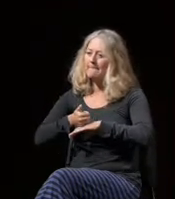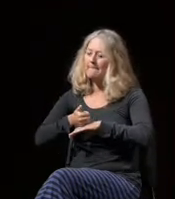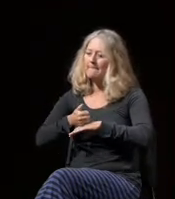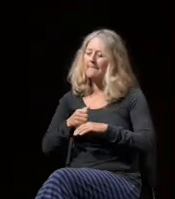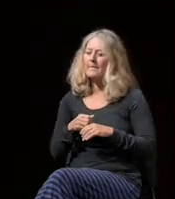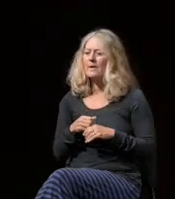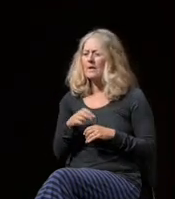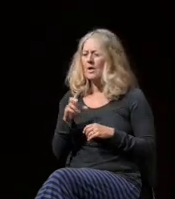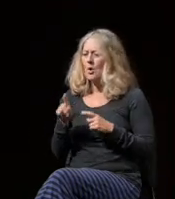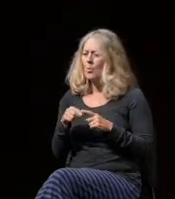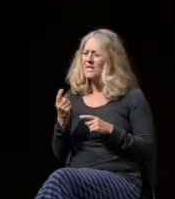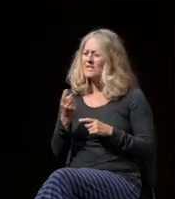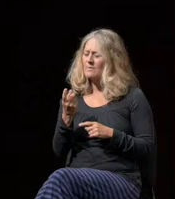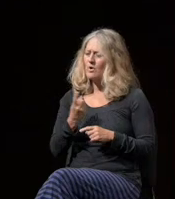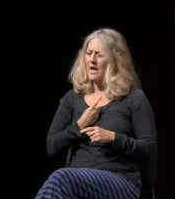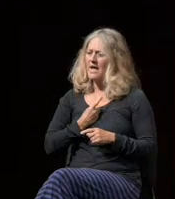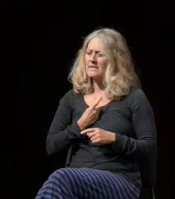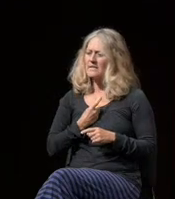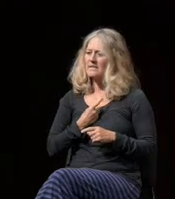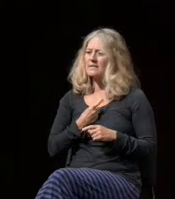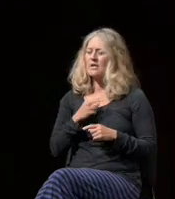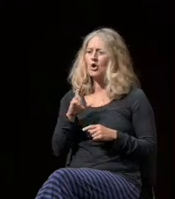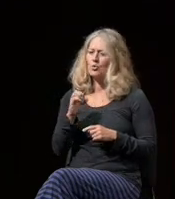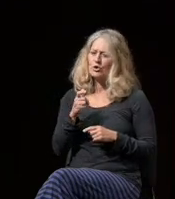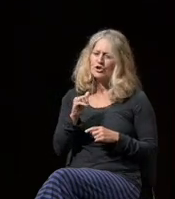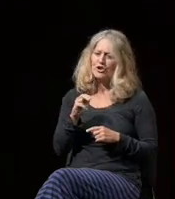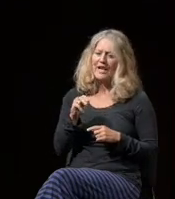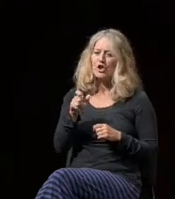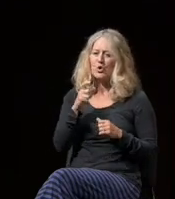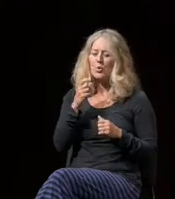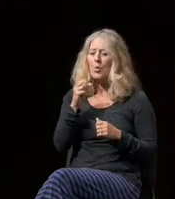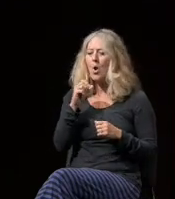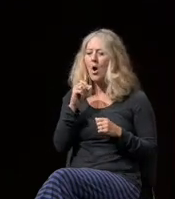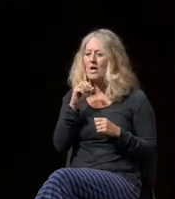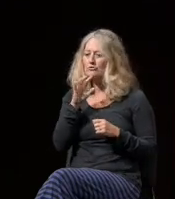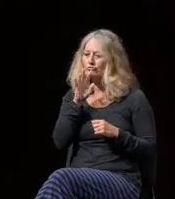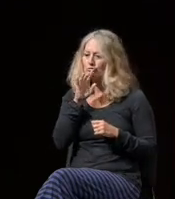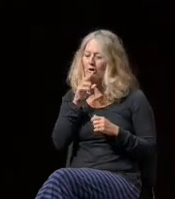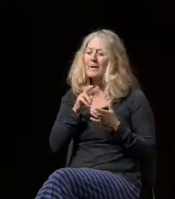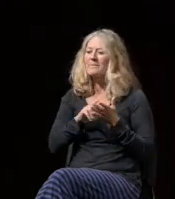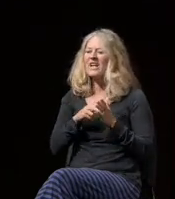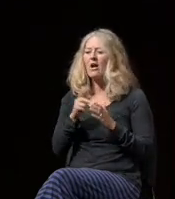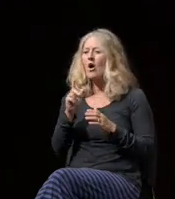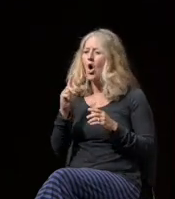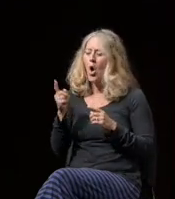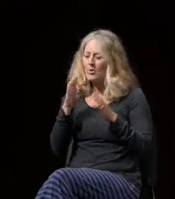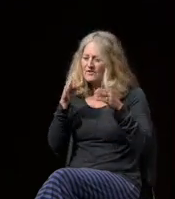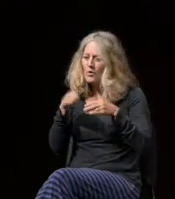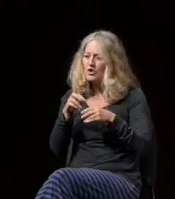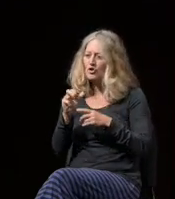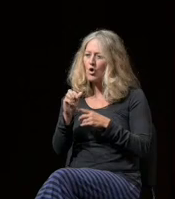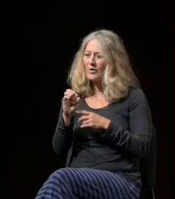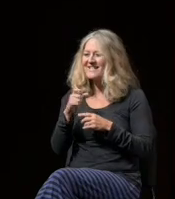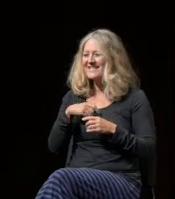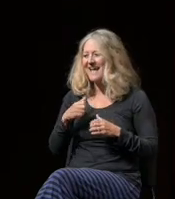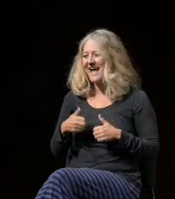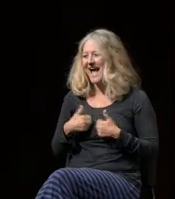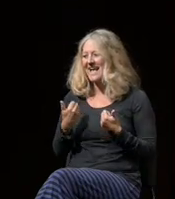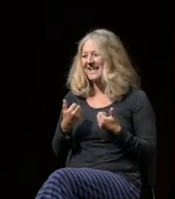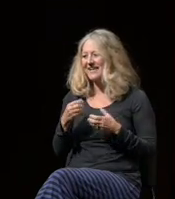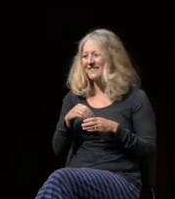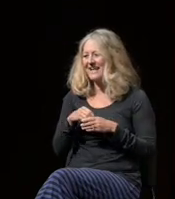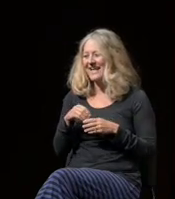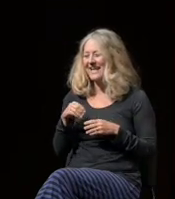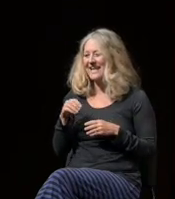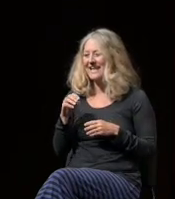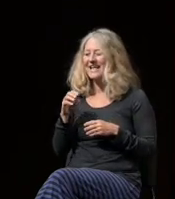So when someone asks me, okay, Regina, every time you open your mouth, it's always about race. Well, one, because I live in these United States and I'm